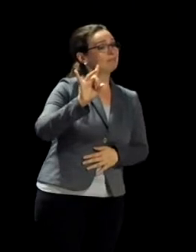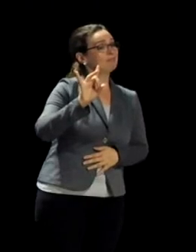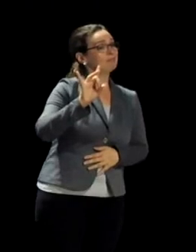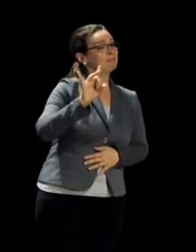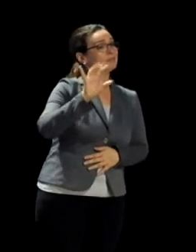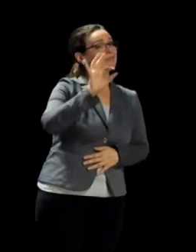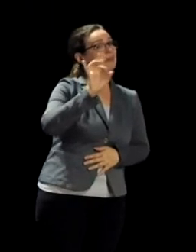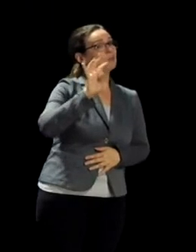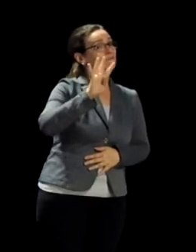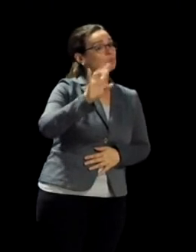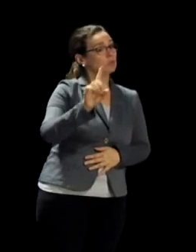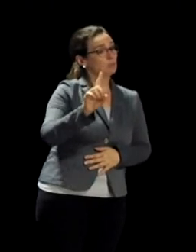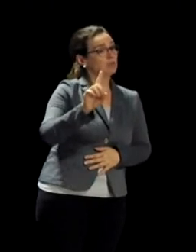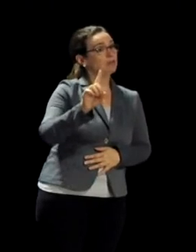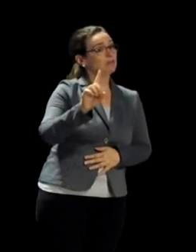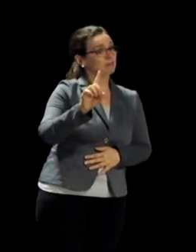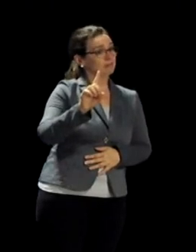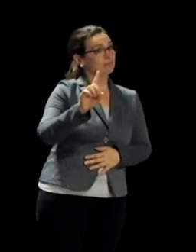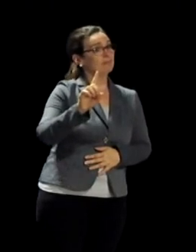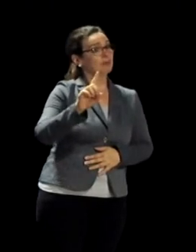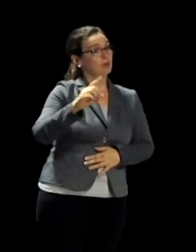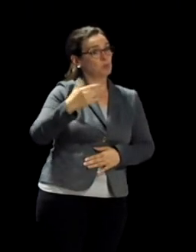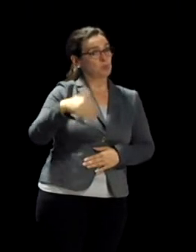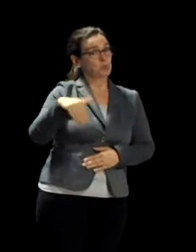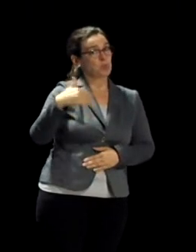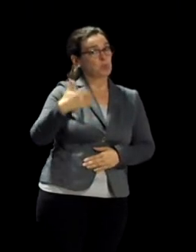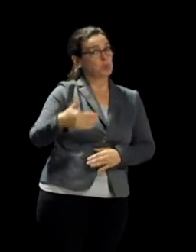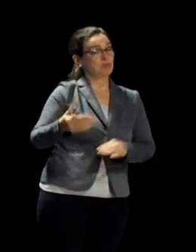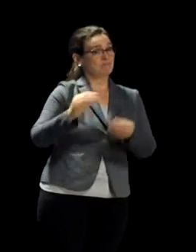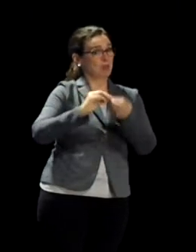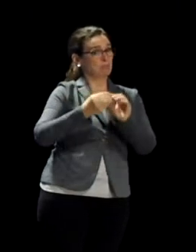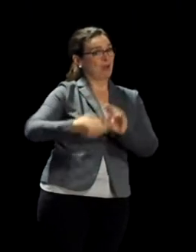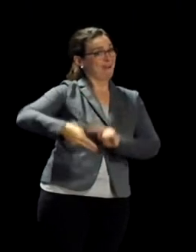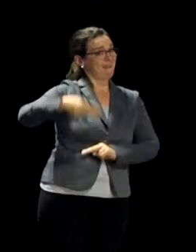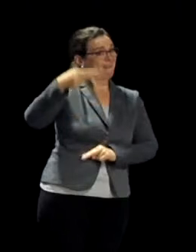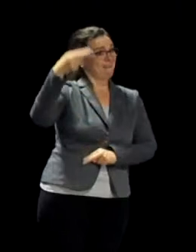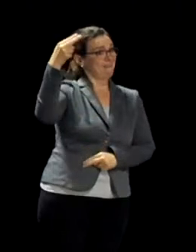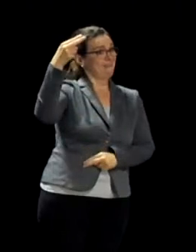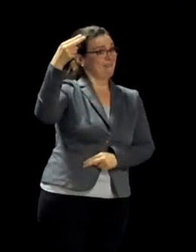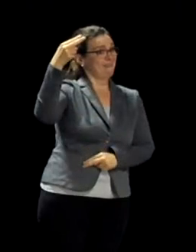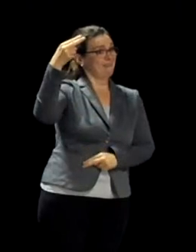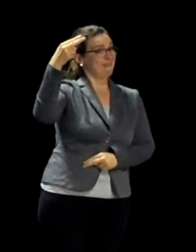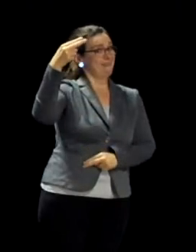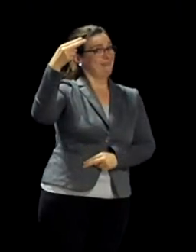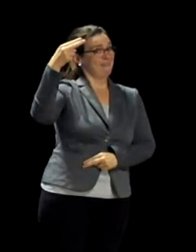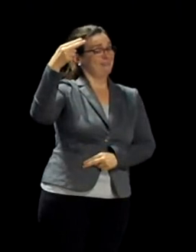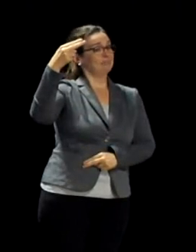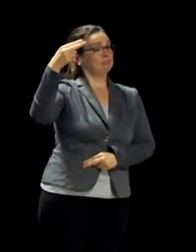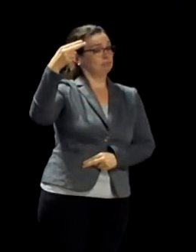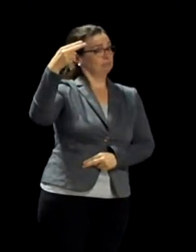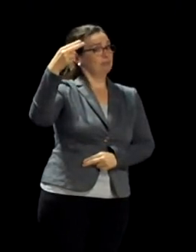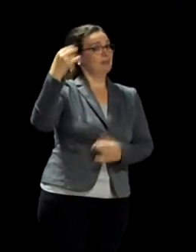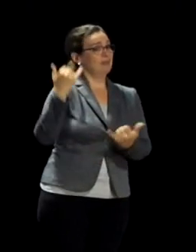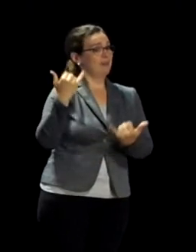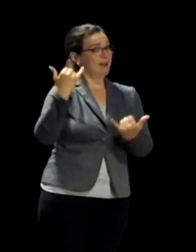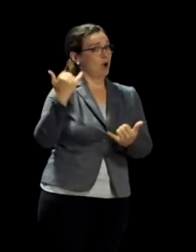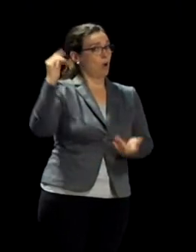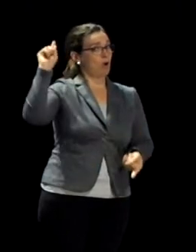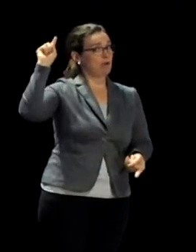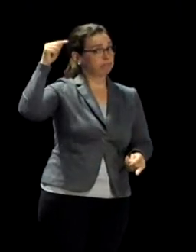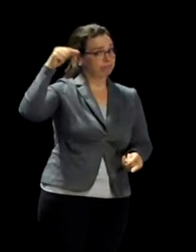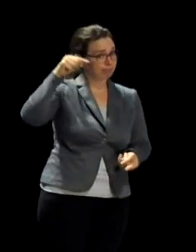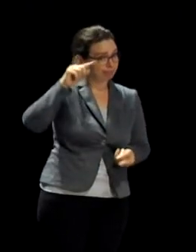1 month ago, we had triple the amount of active cases that we have today. So certainly very pleased with that